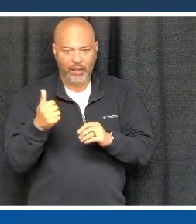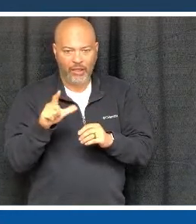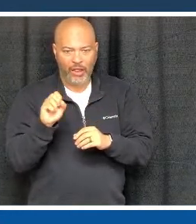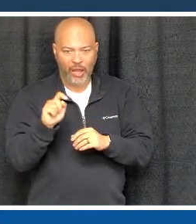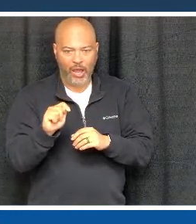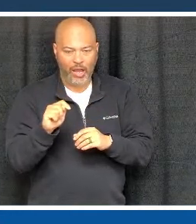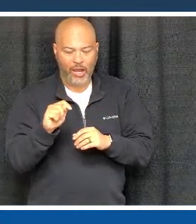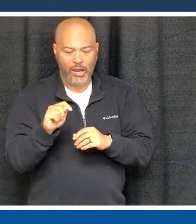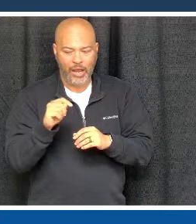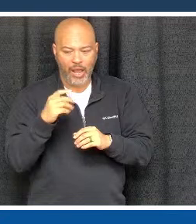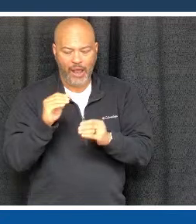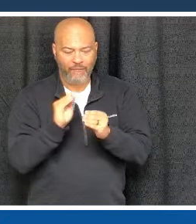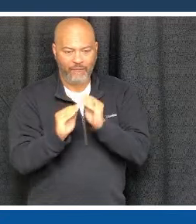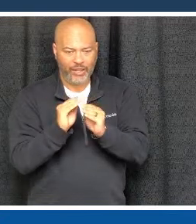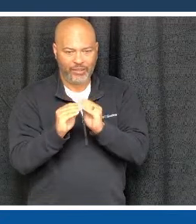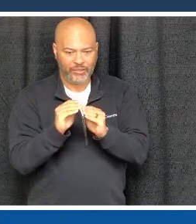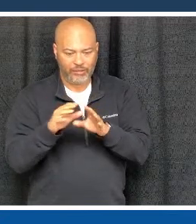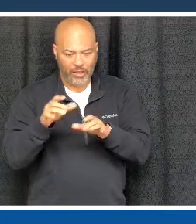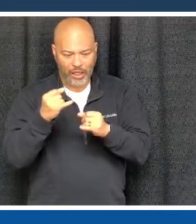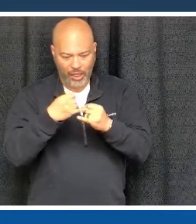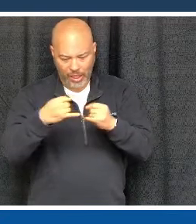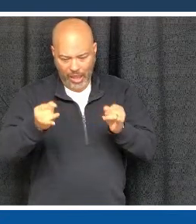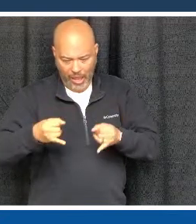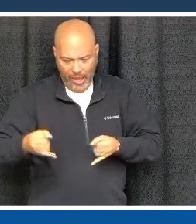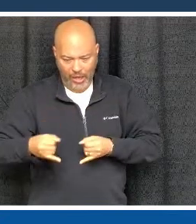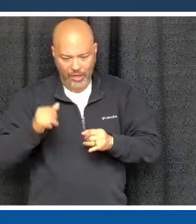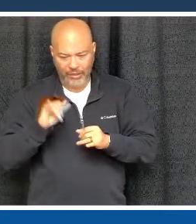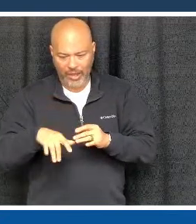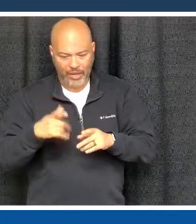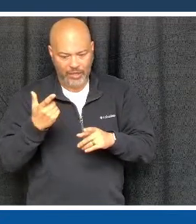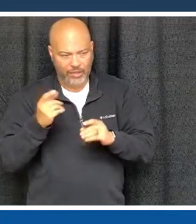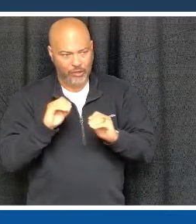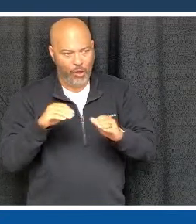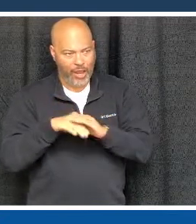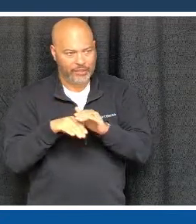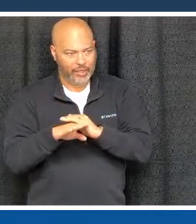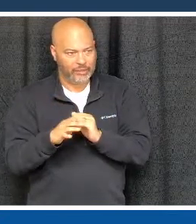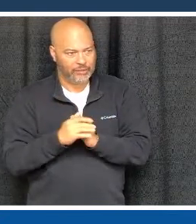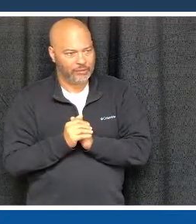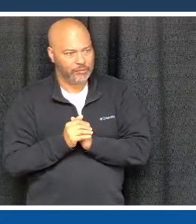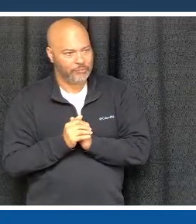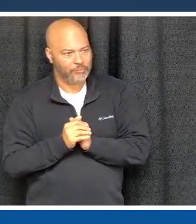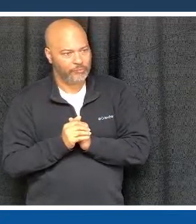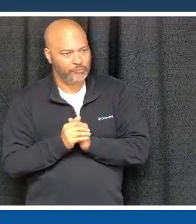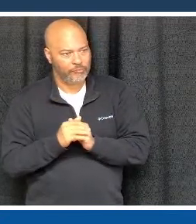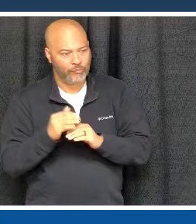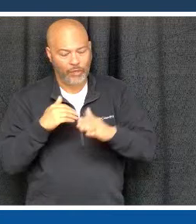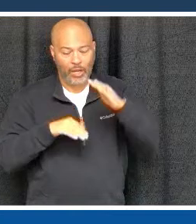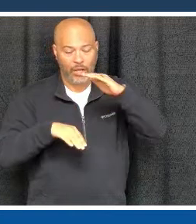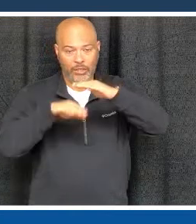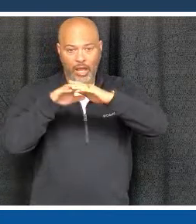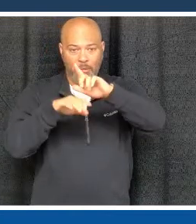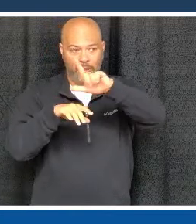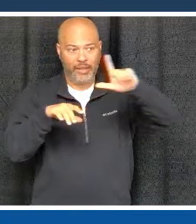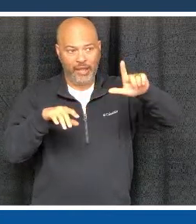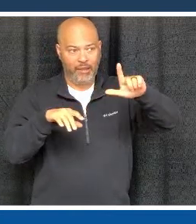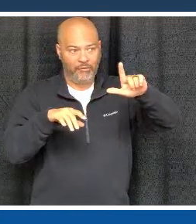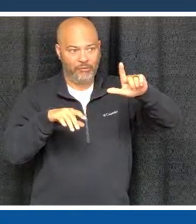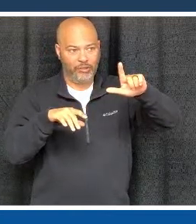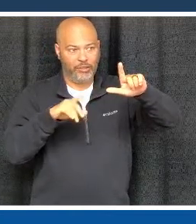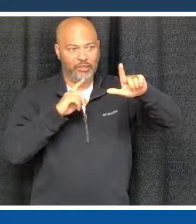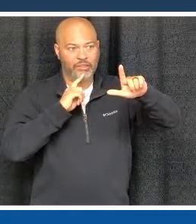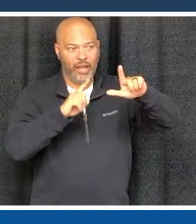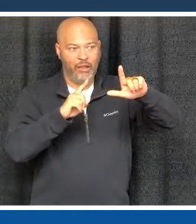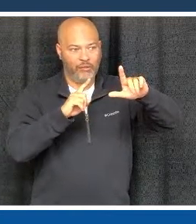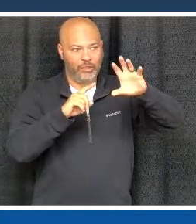and replat to fix the parcel line that is landlocked. So as you're looking at it, the top left corner as it comes over, that's actually a